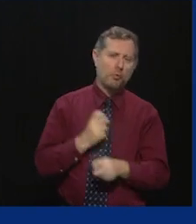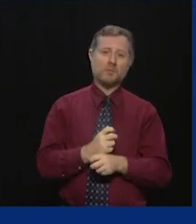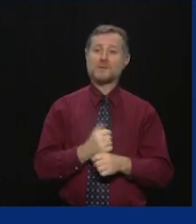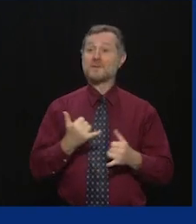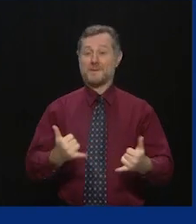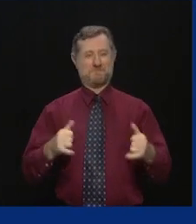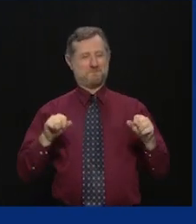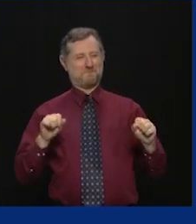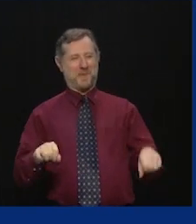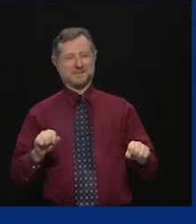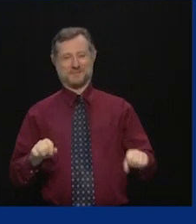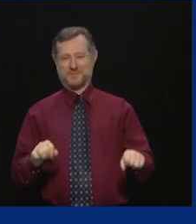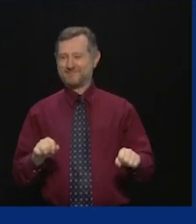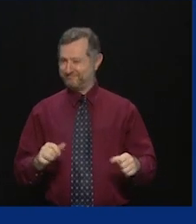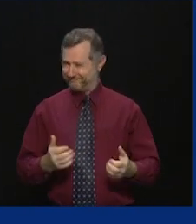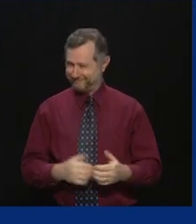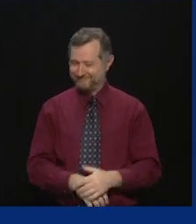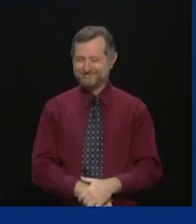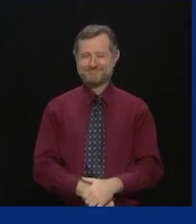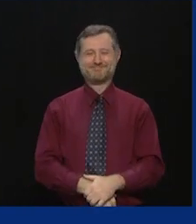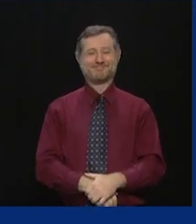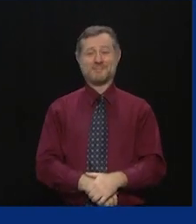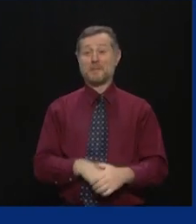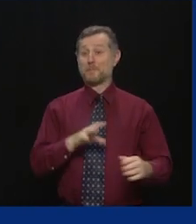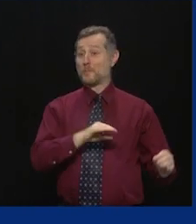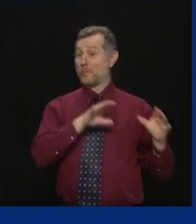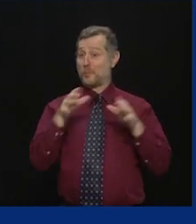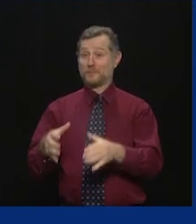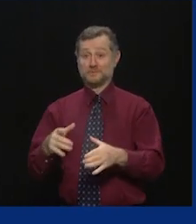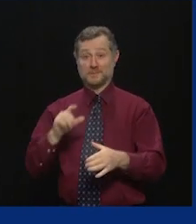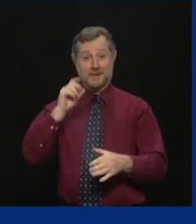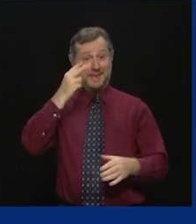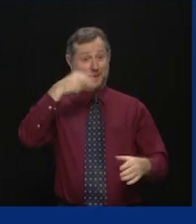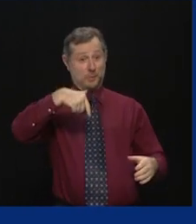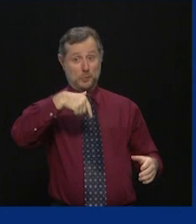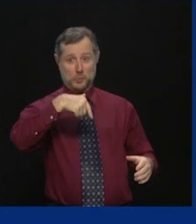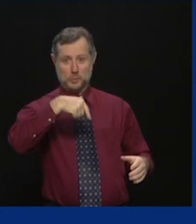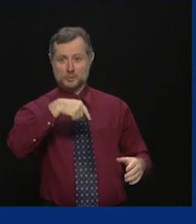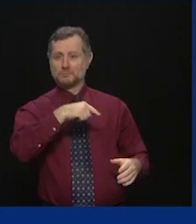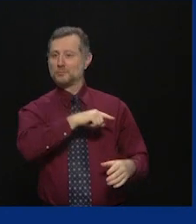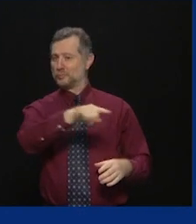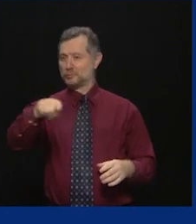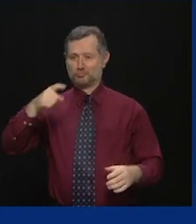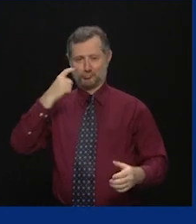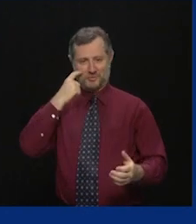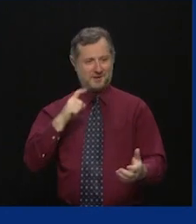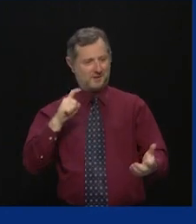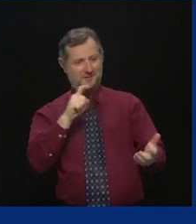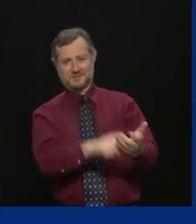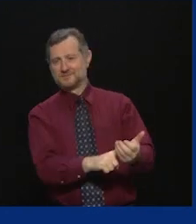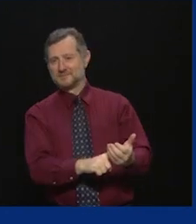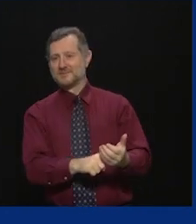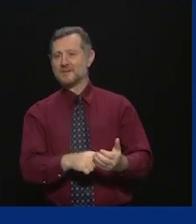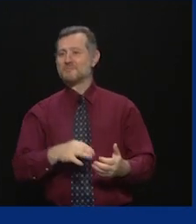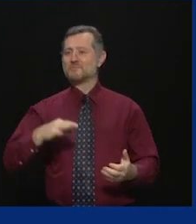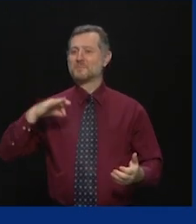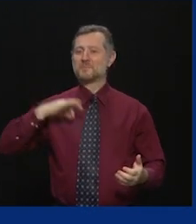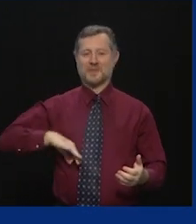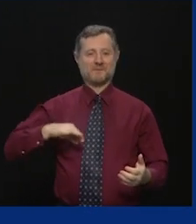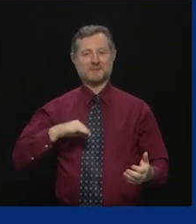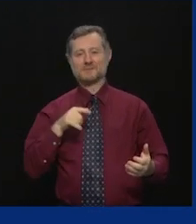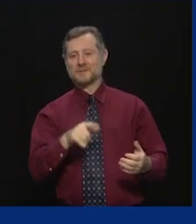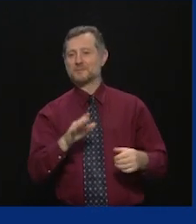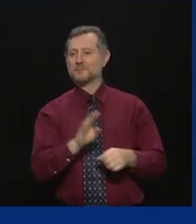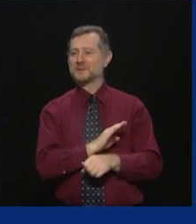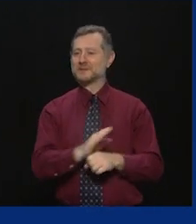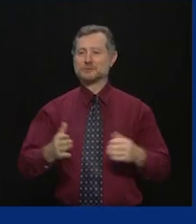global headquarters to Rochester, Constellation Brands recognizes the benefits of doing business here in Monroe County, and it recognizes the opportunities